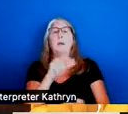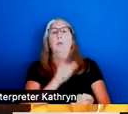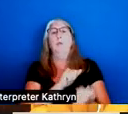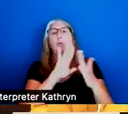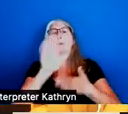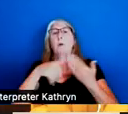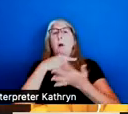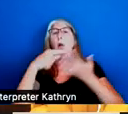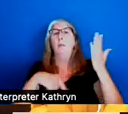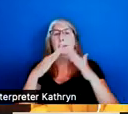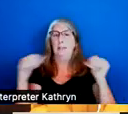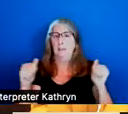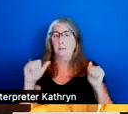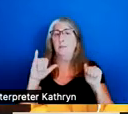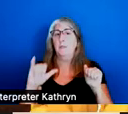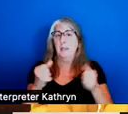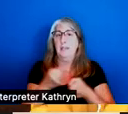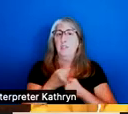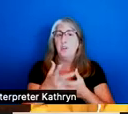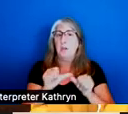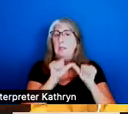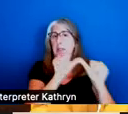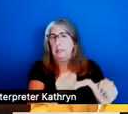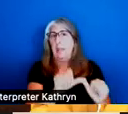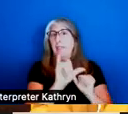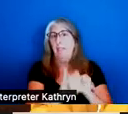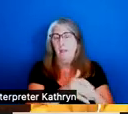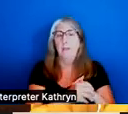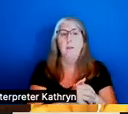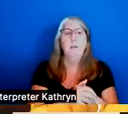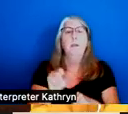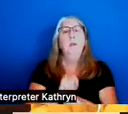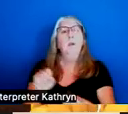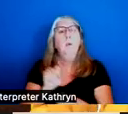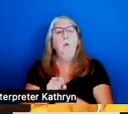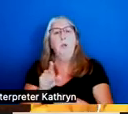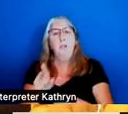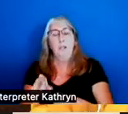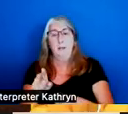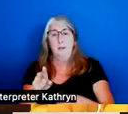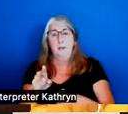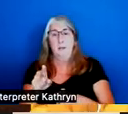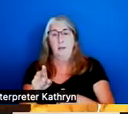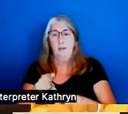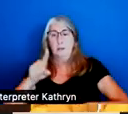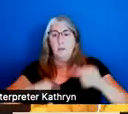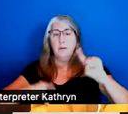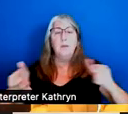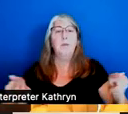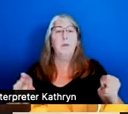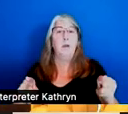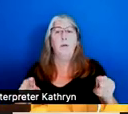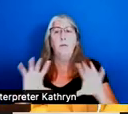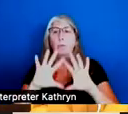all the systems that generate and sustain it. And that working in solidarity across issues of injustice is